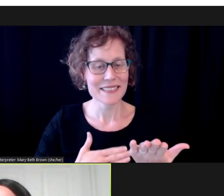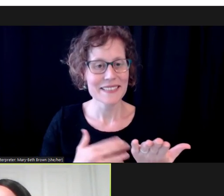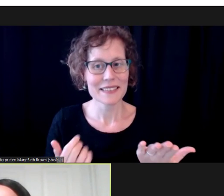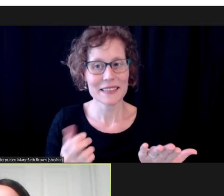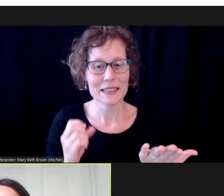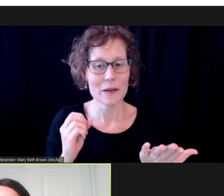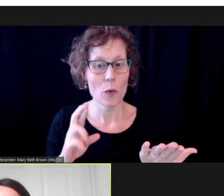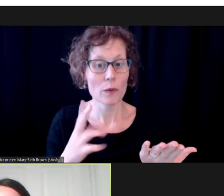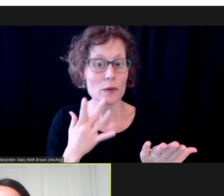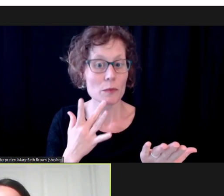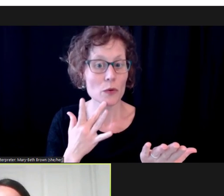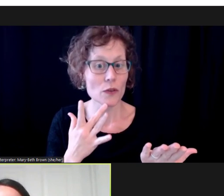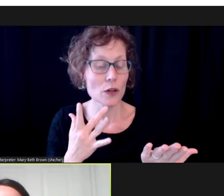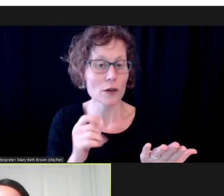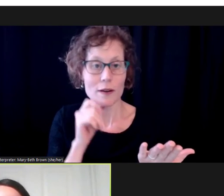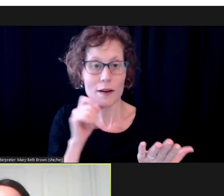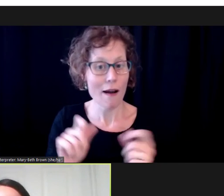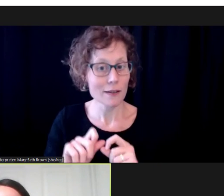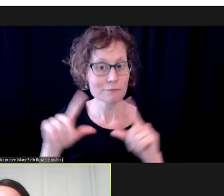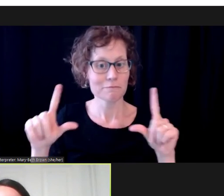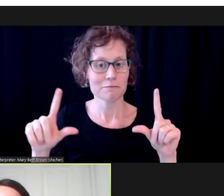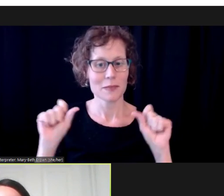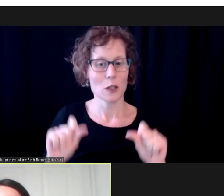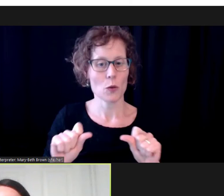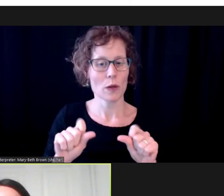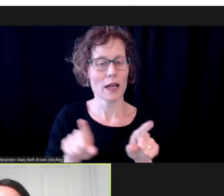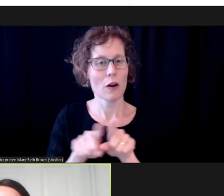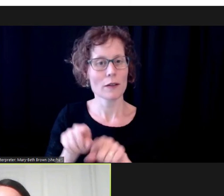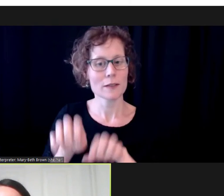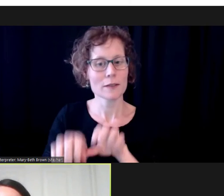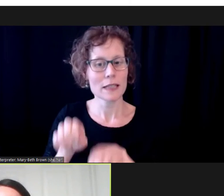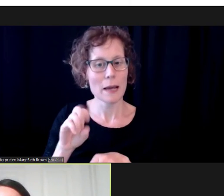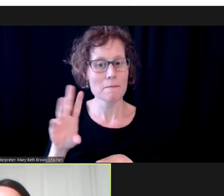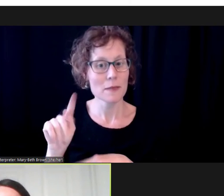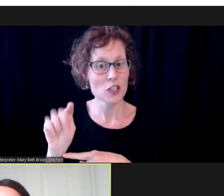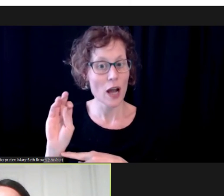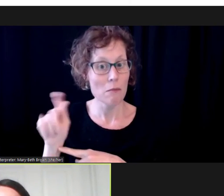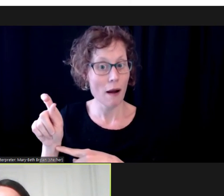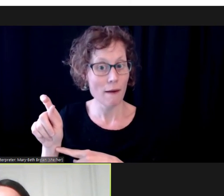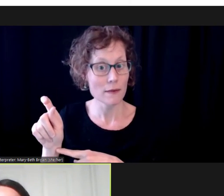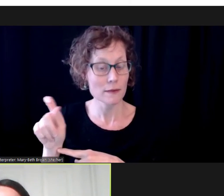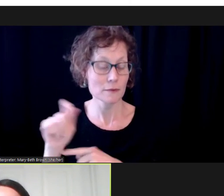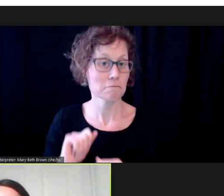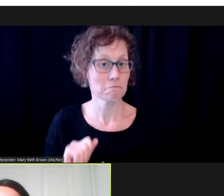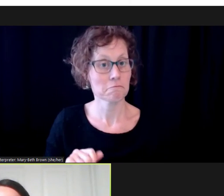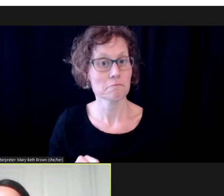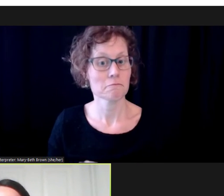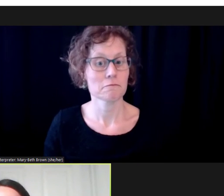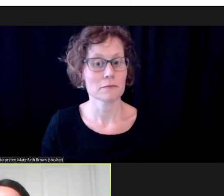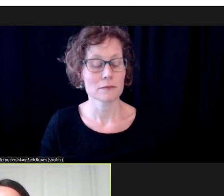or if you prefer not to come on screen, you can also type that into chat.